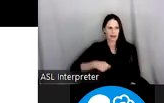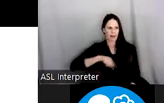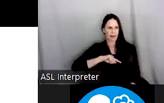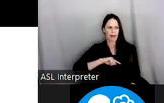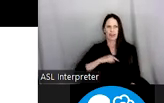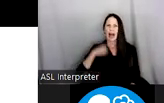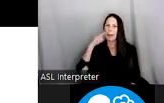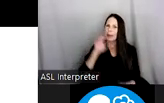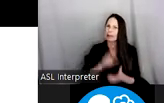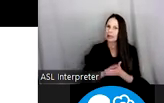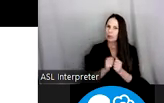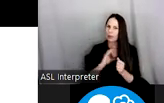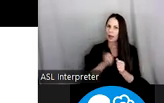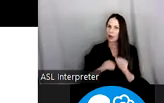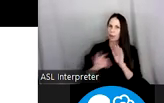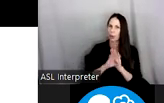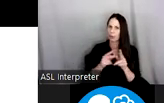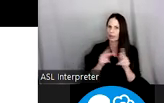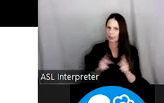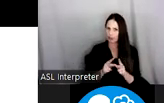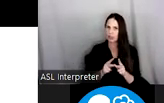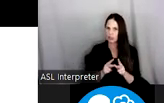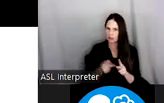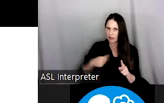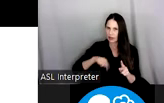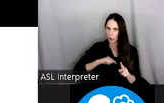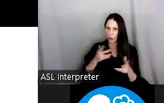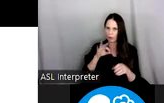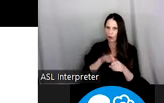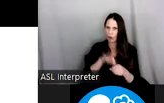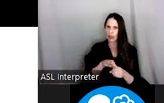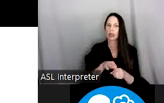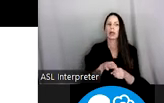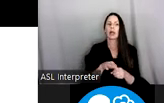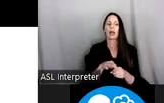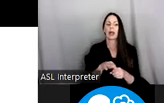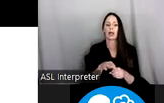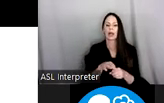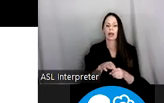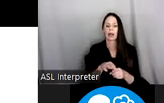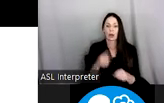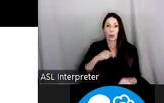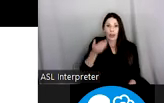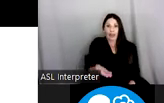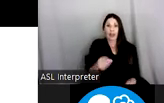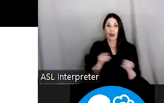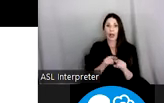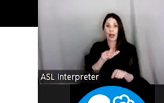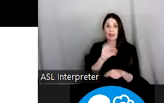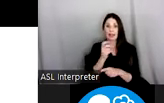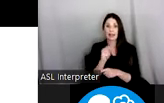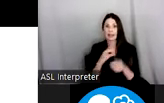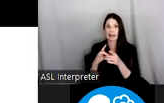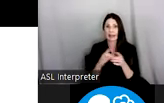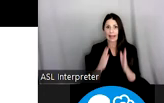appointed positions with that we were voted in on, that is, we were there as a liaison for BHAAC.